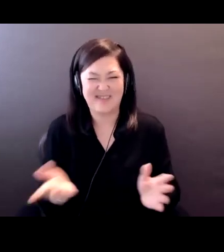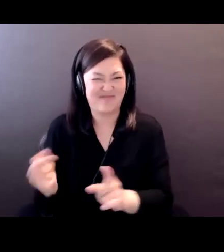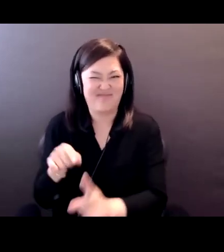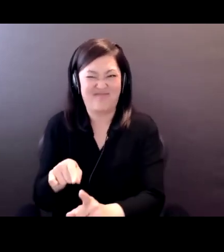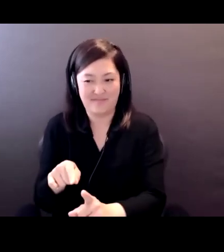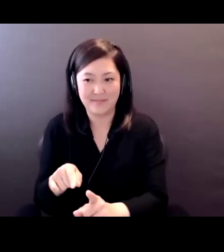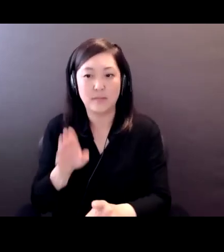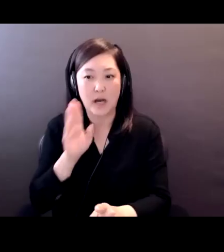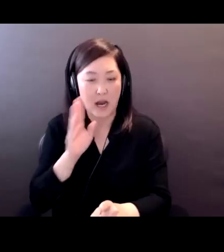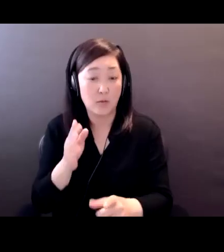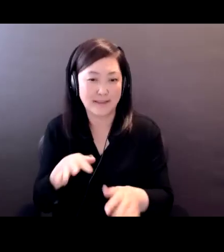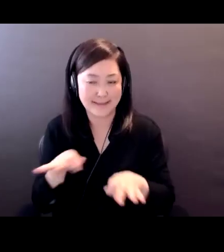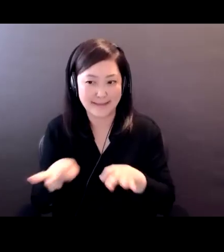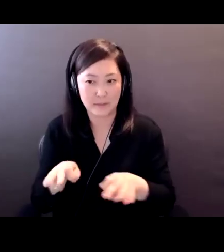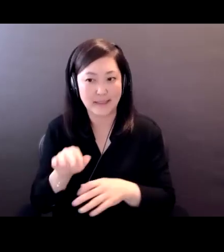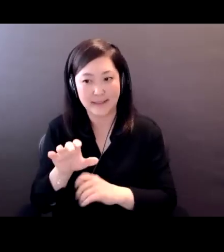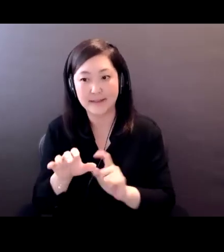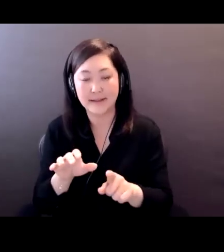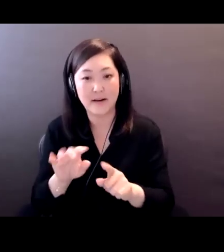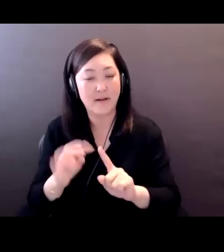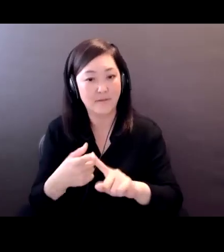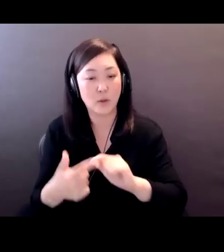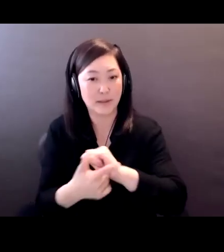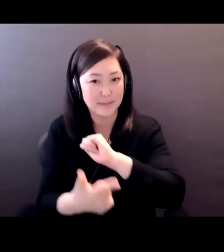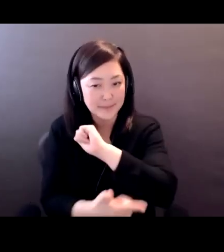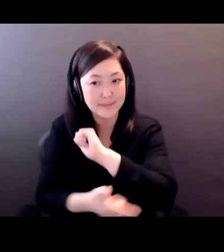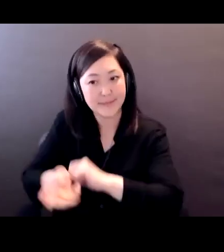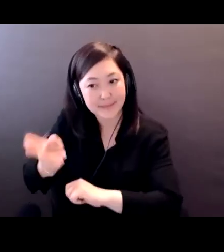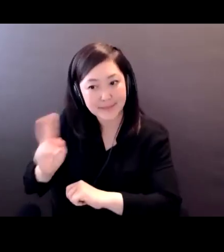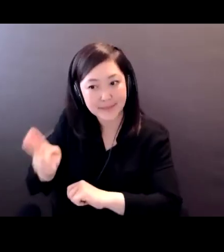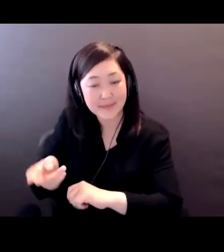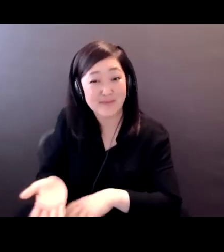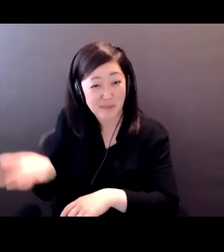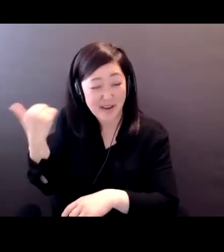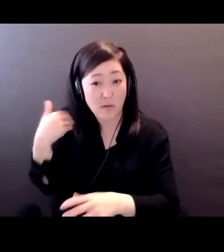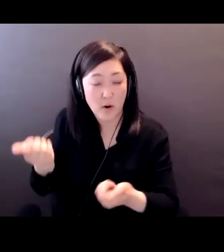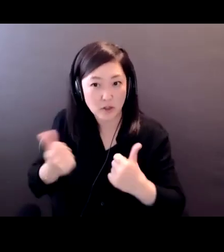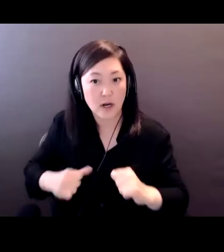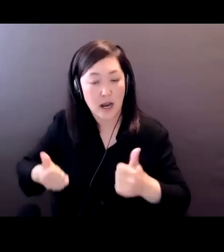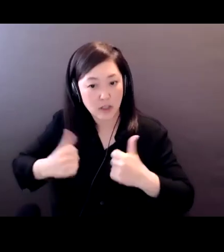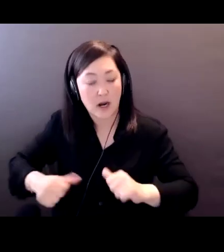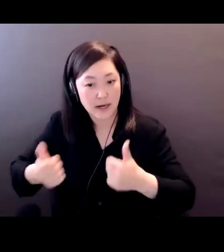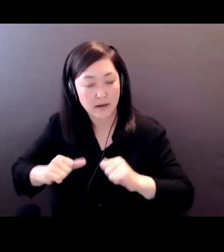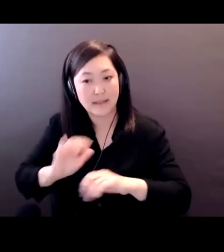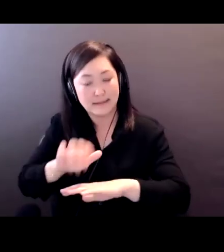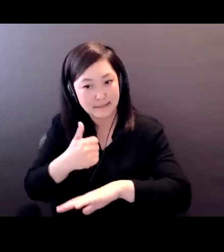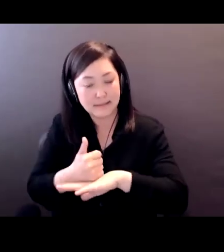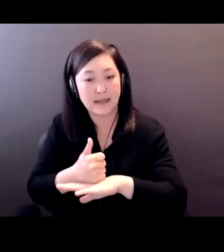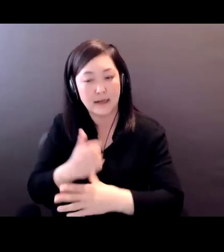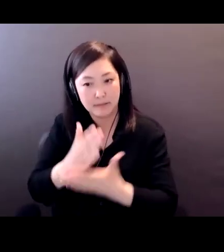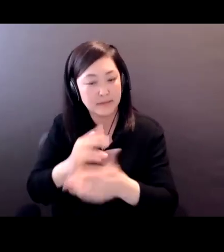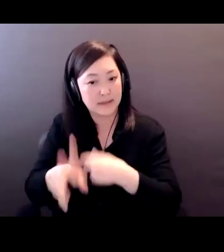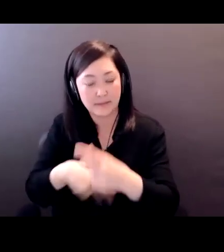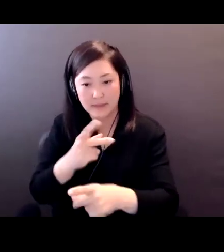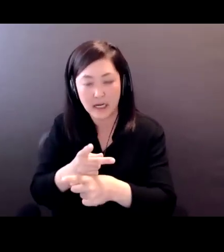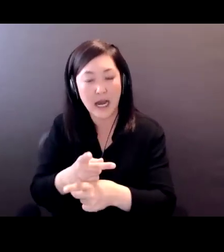First, I will provide some legislative history where we'll look at previous attempts over the last several years to create a coercive control